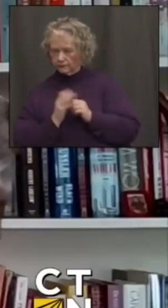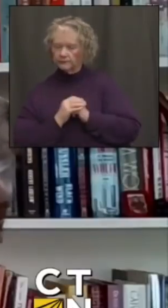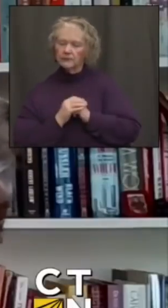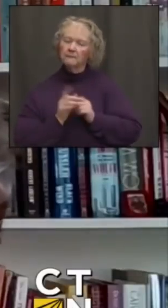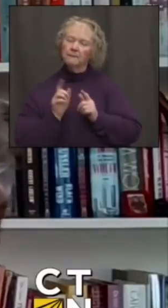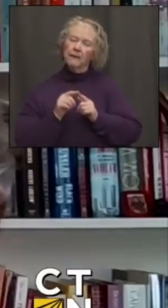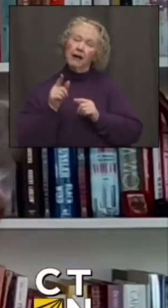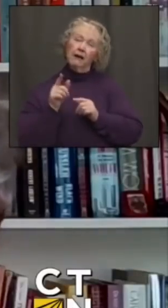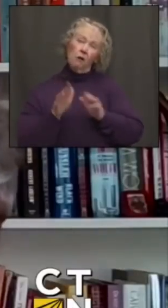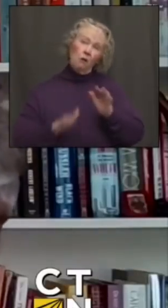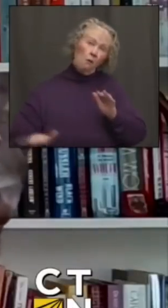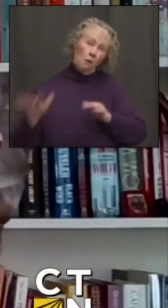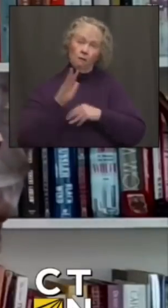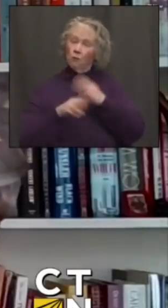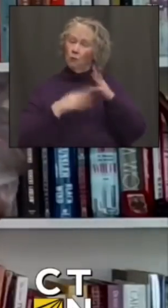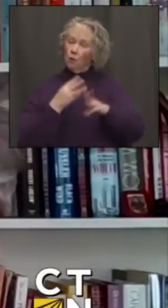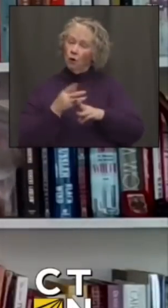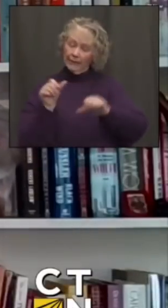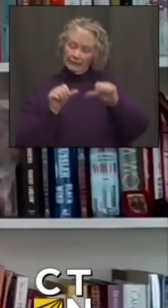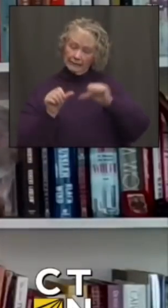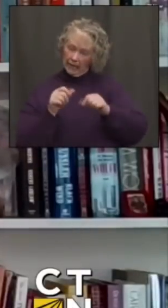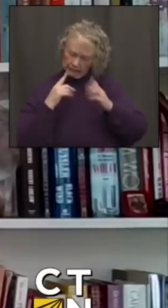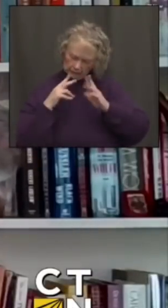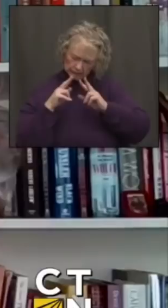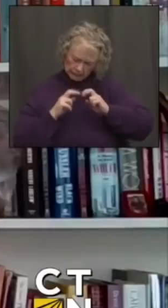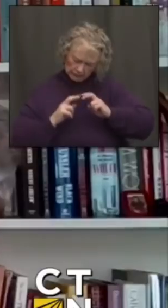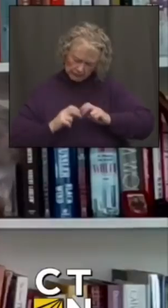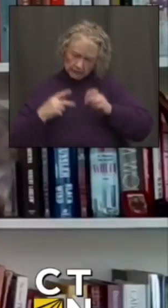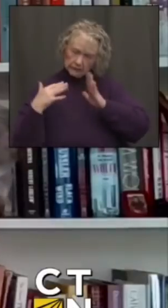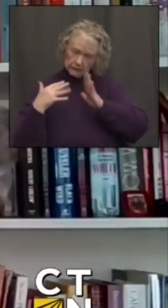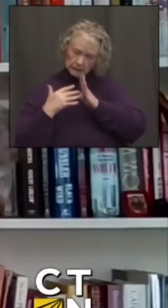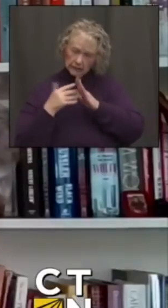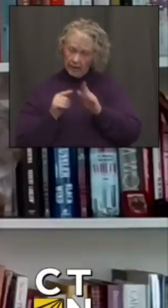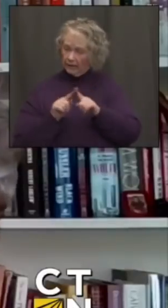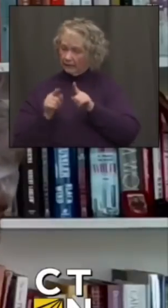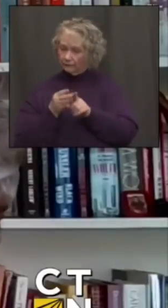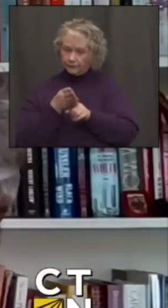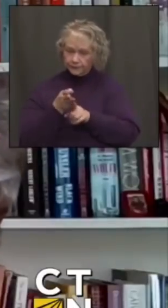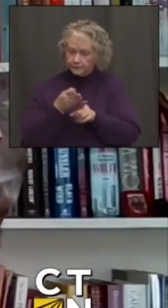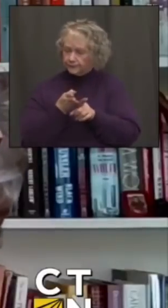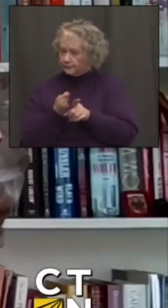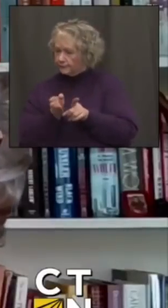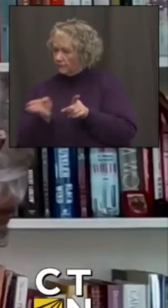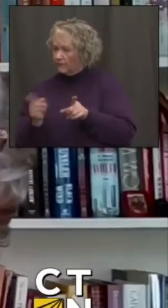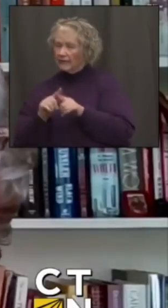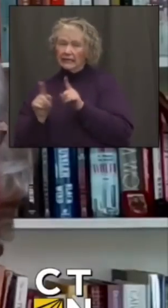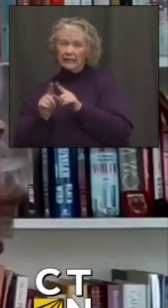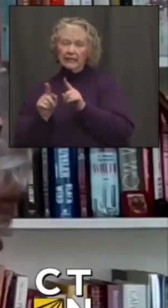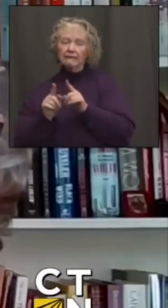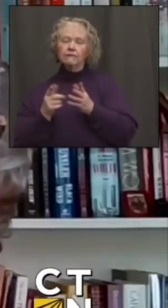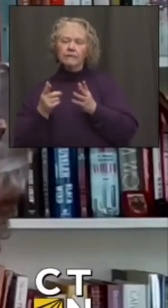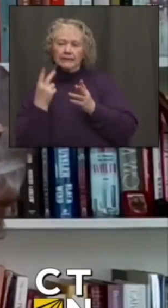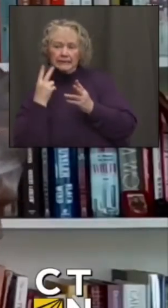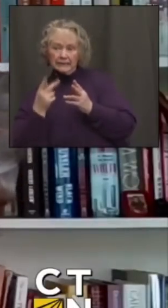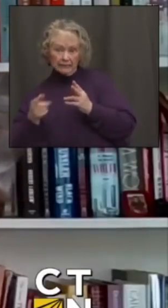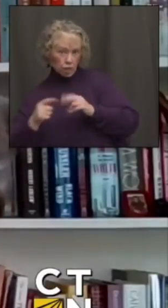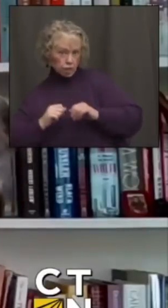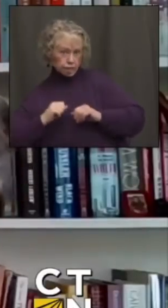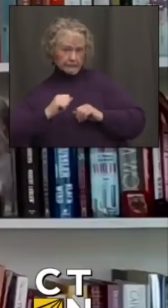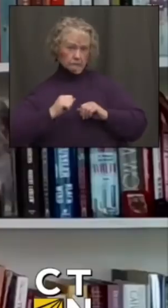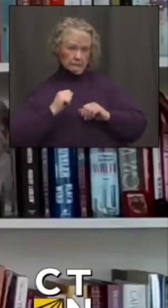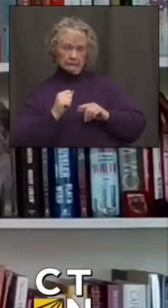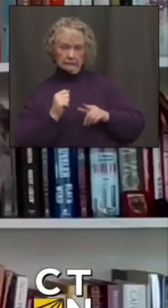believe that the vaccines that we have right now in the U.S. are effective against this variant. So that's the really